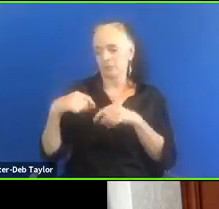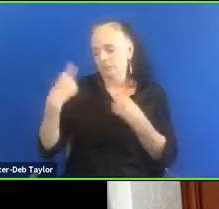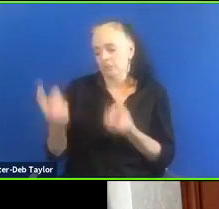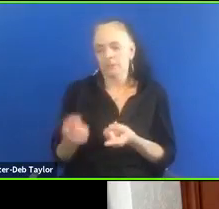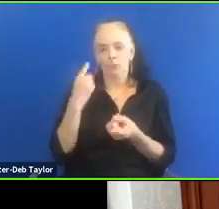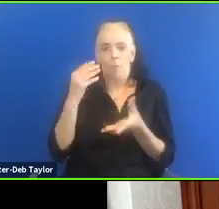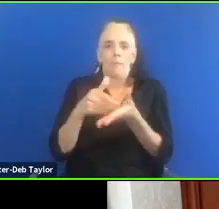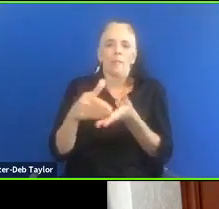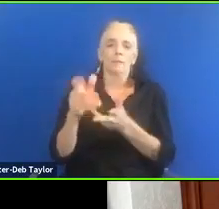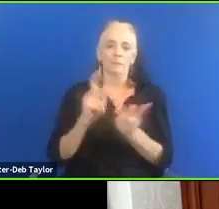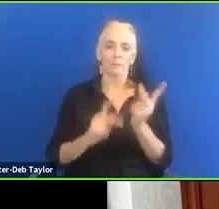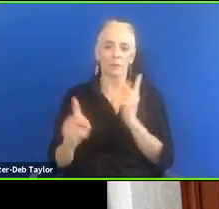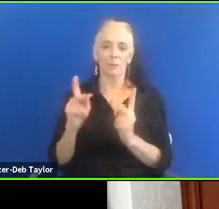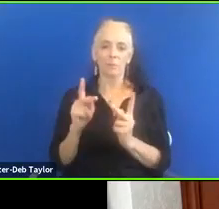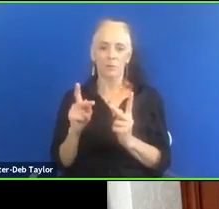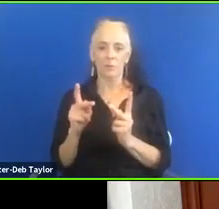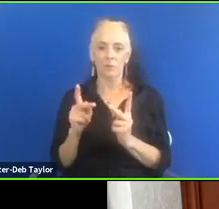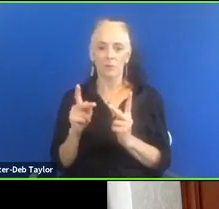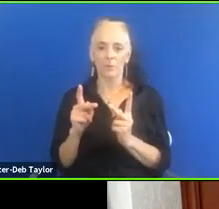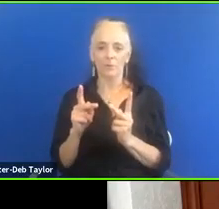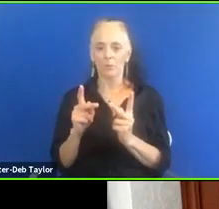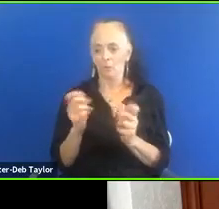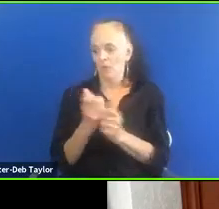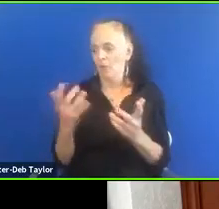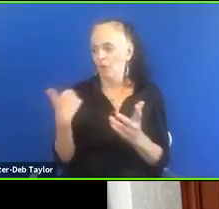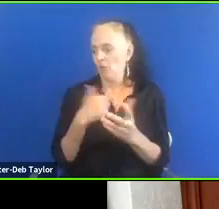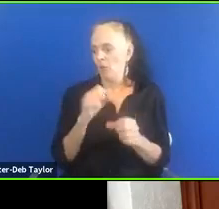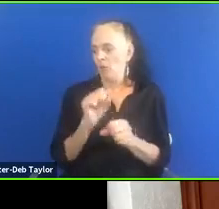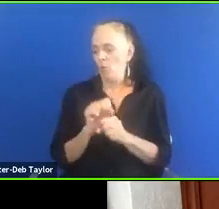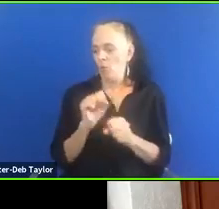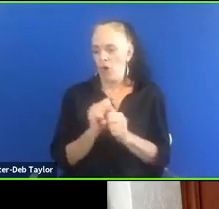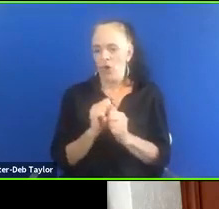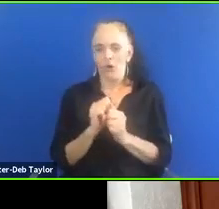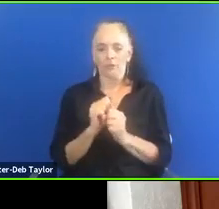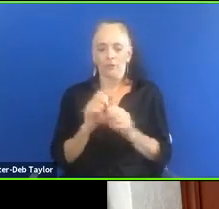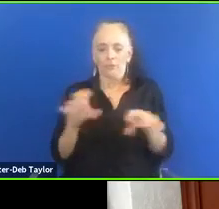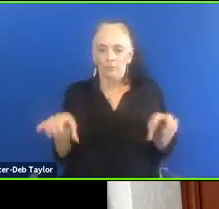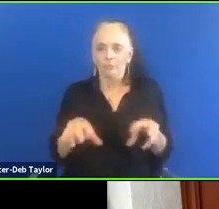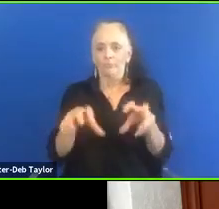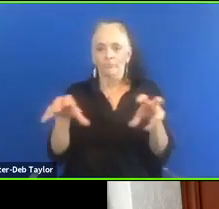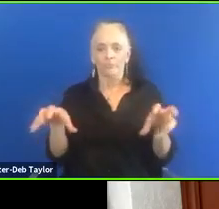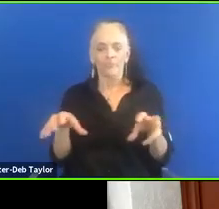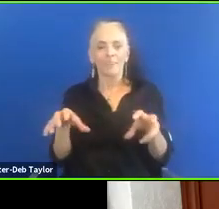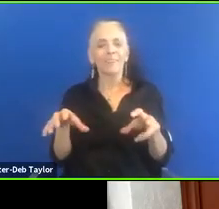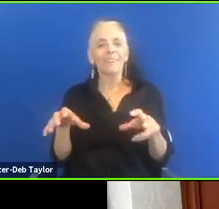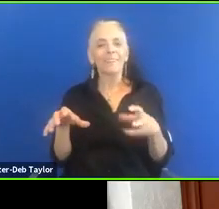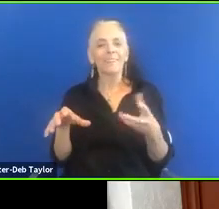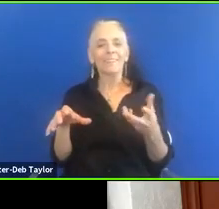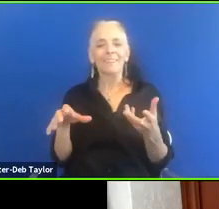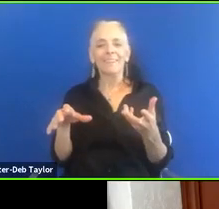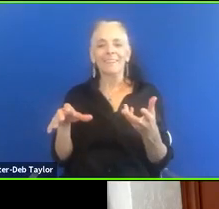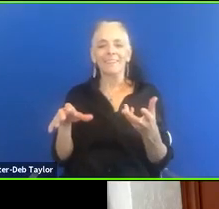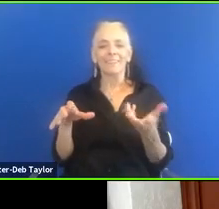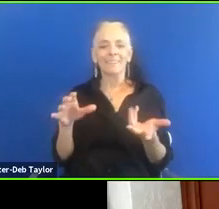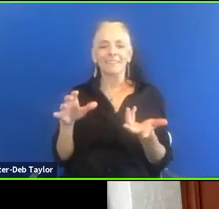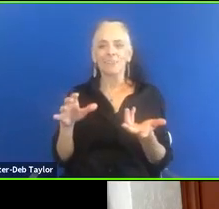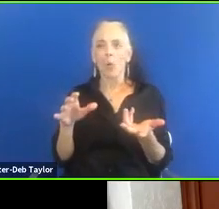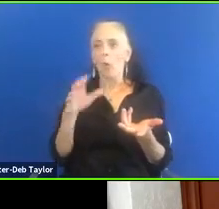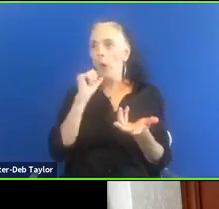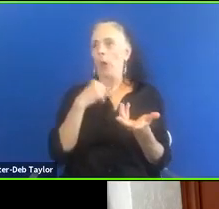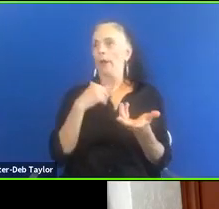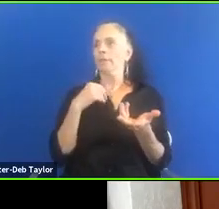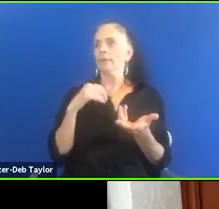towards. They're just not going to suddenly appear. The opportunity to organize towards them doesn't suddenly materialize right